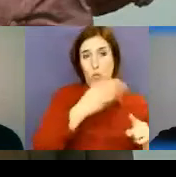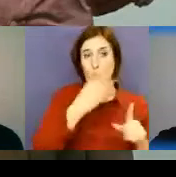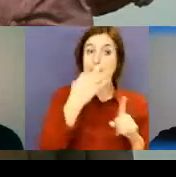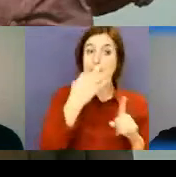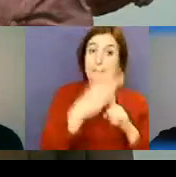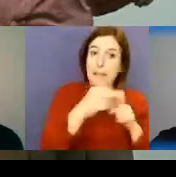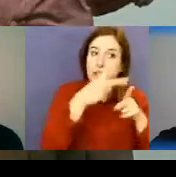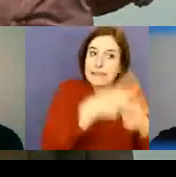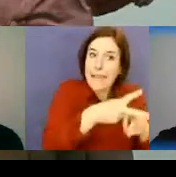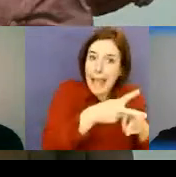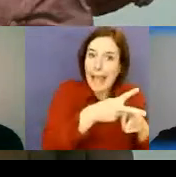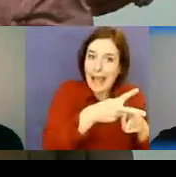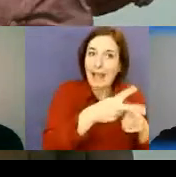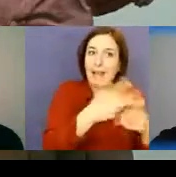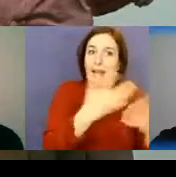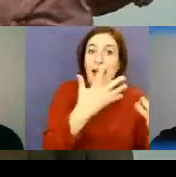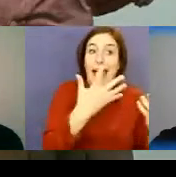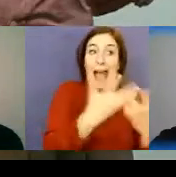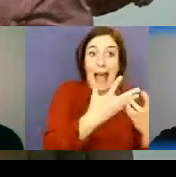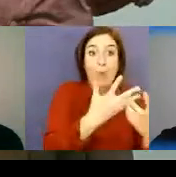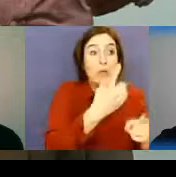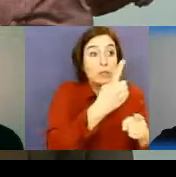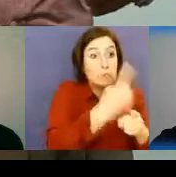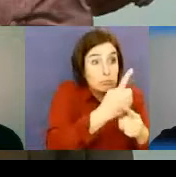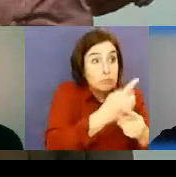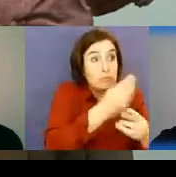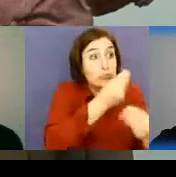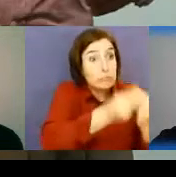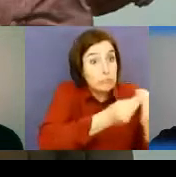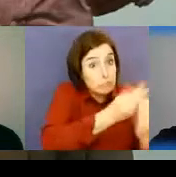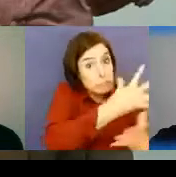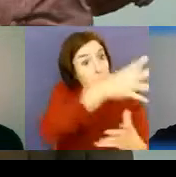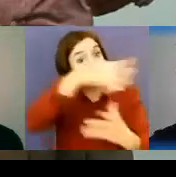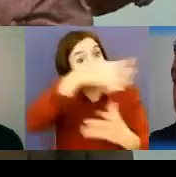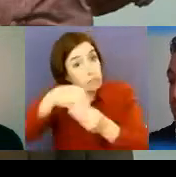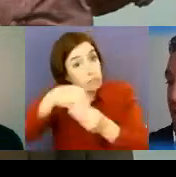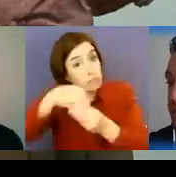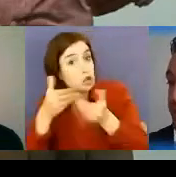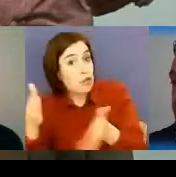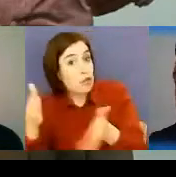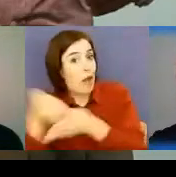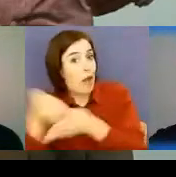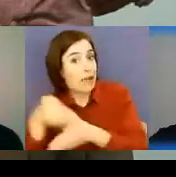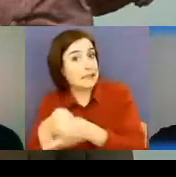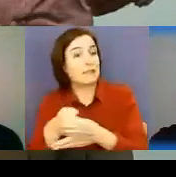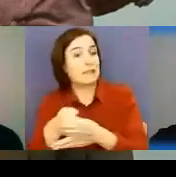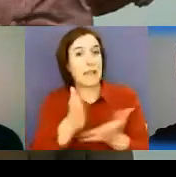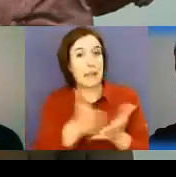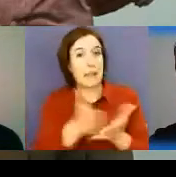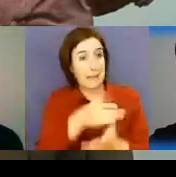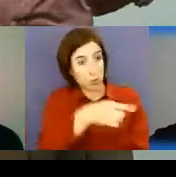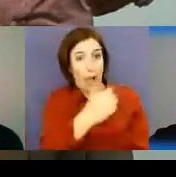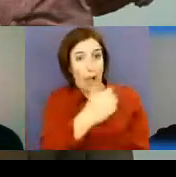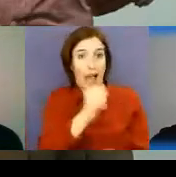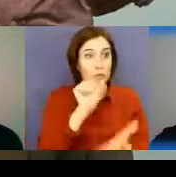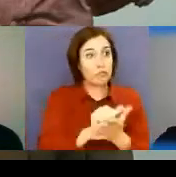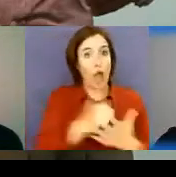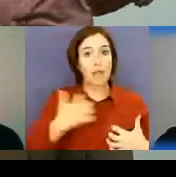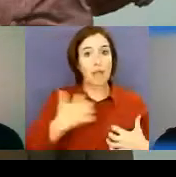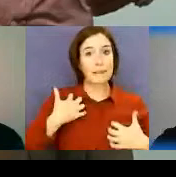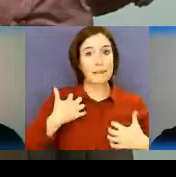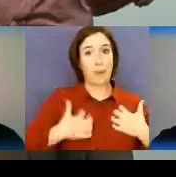activity, and throughout that are providing the required level of motivation for that individual. So you're right, some of them are quite